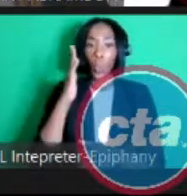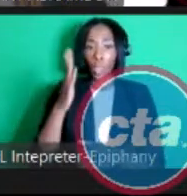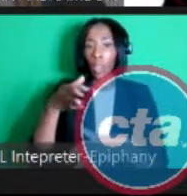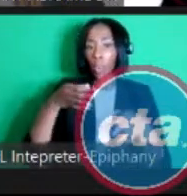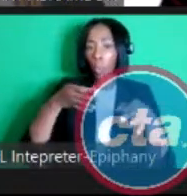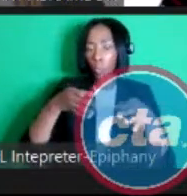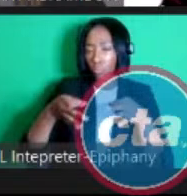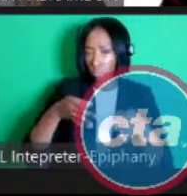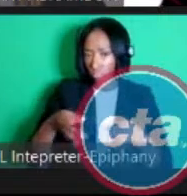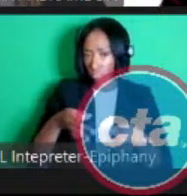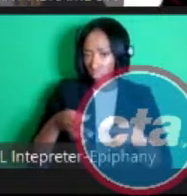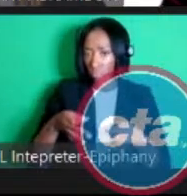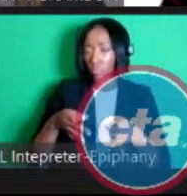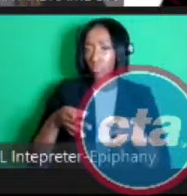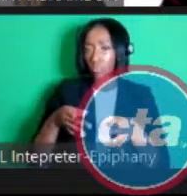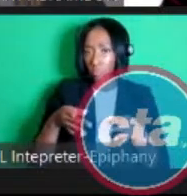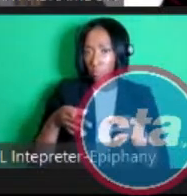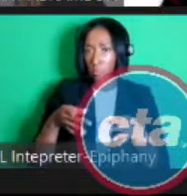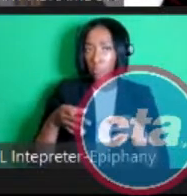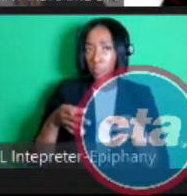through the